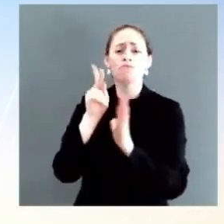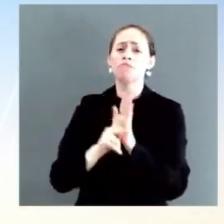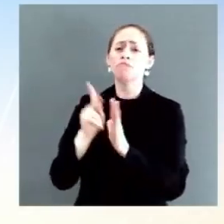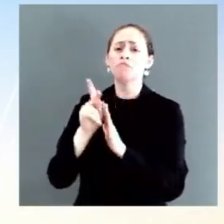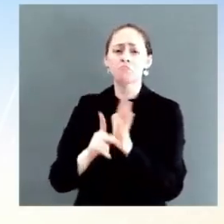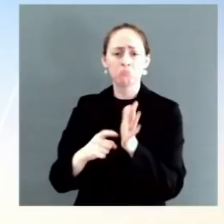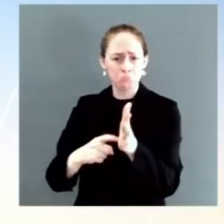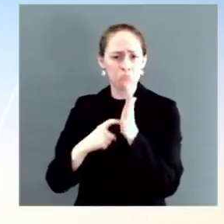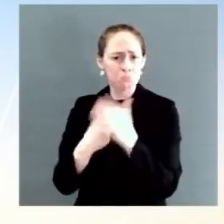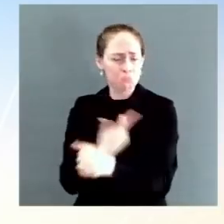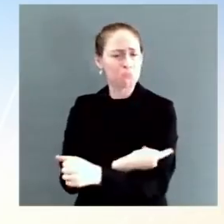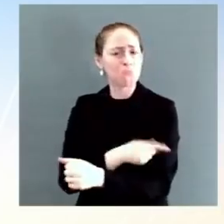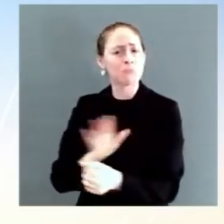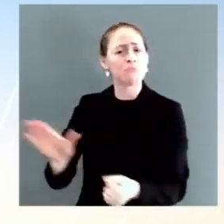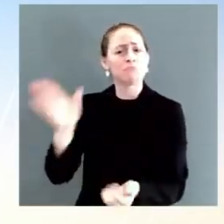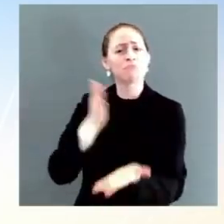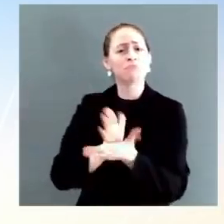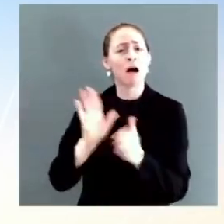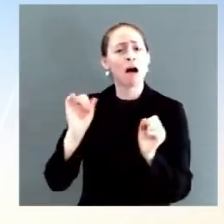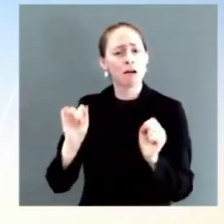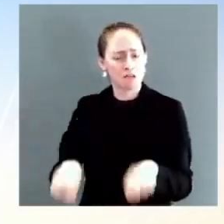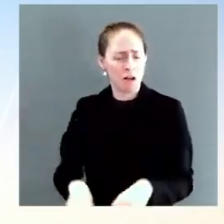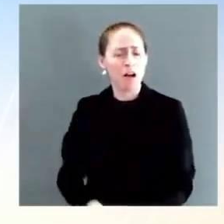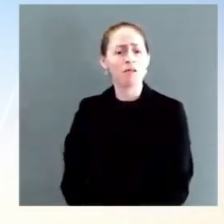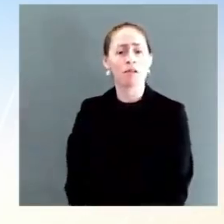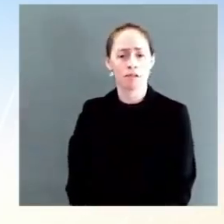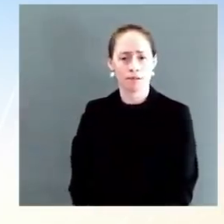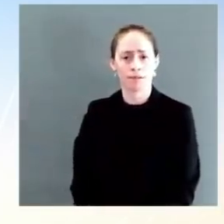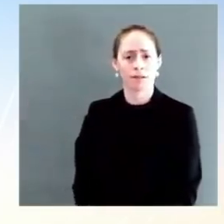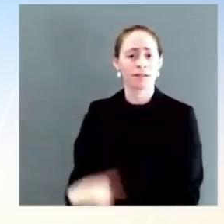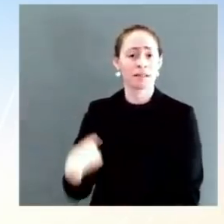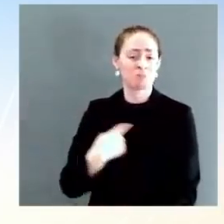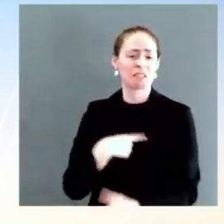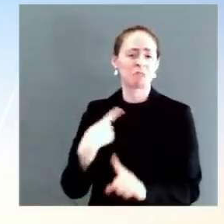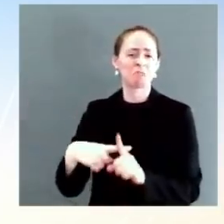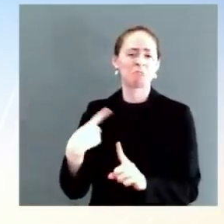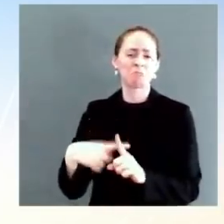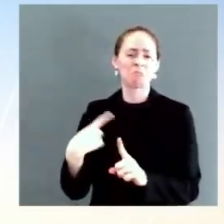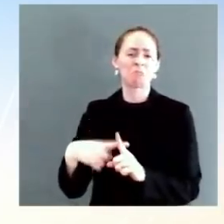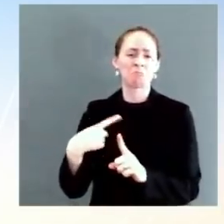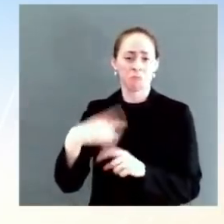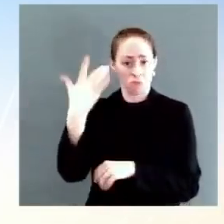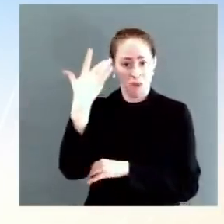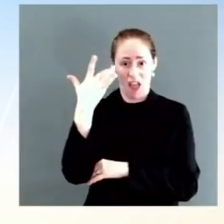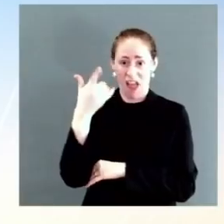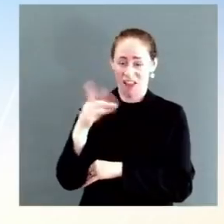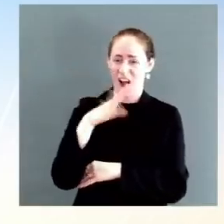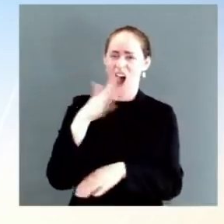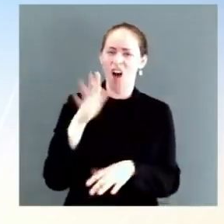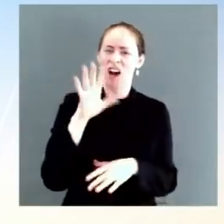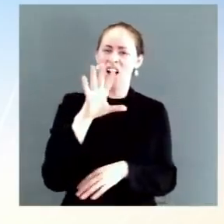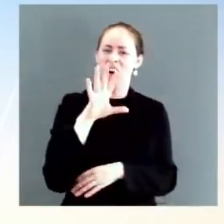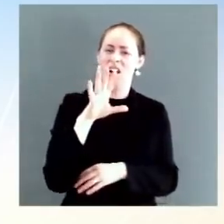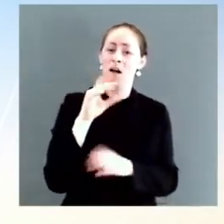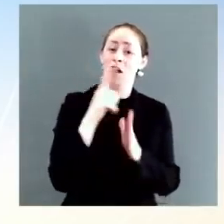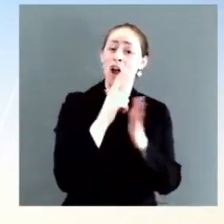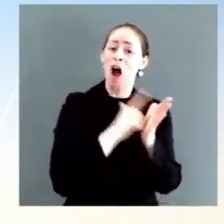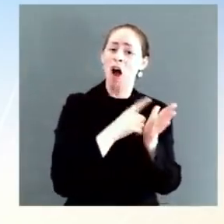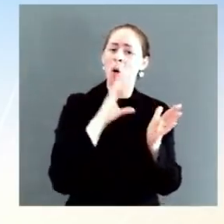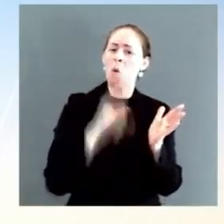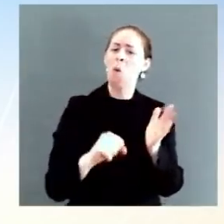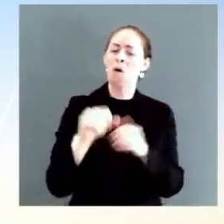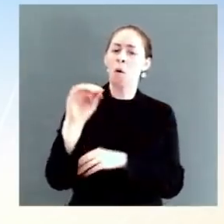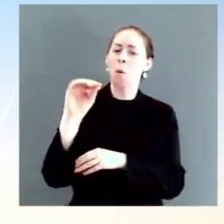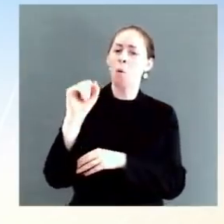based on a 50-year law, are these OSHA requirements, and the implementation date is in early January. But what should be clear to people out there is